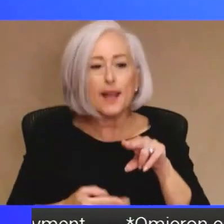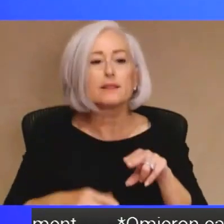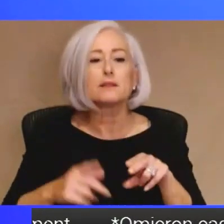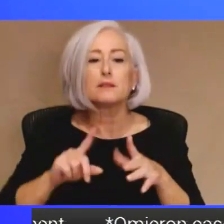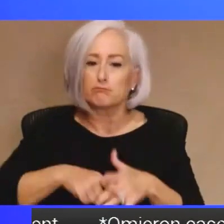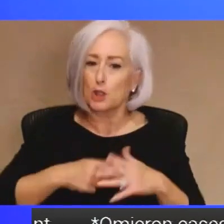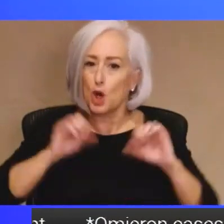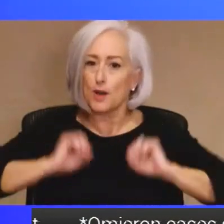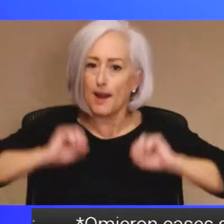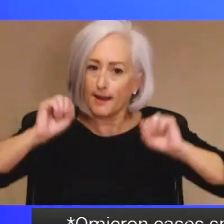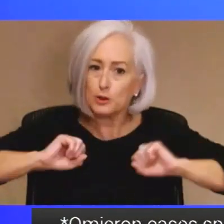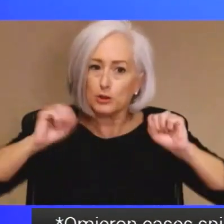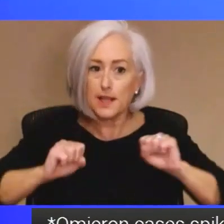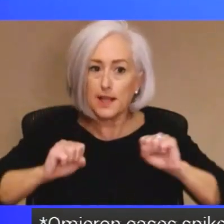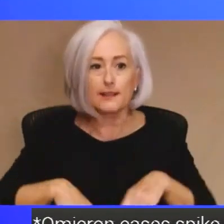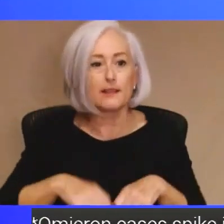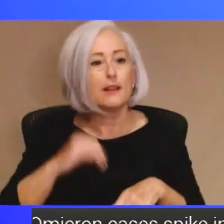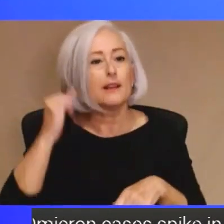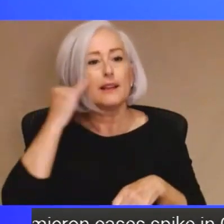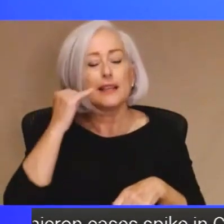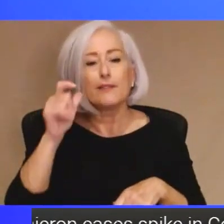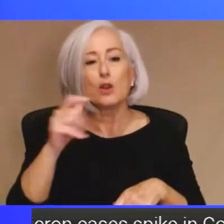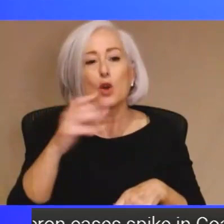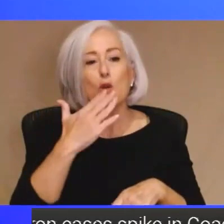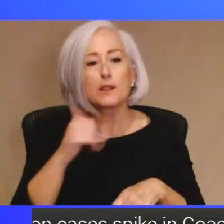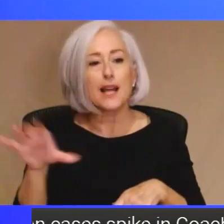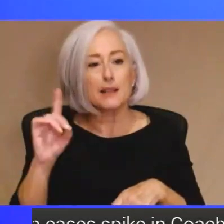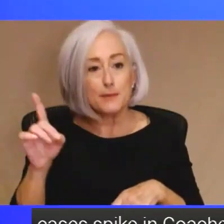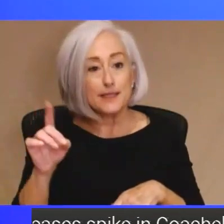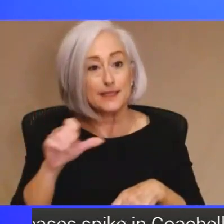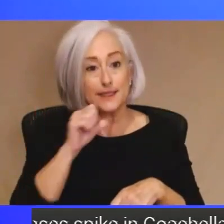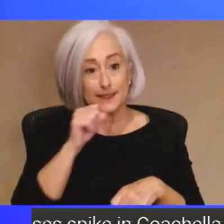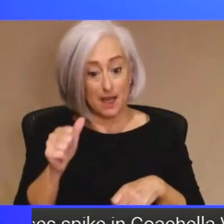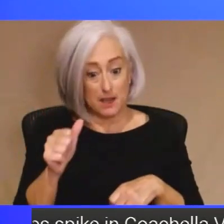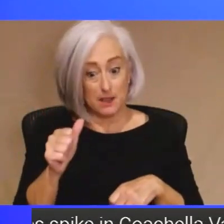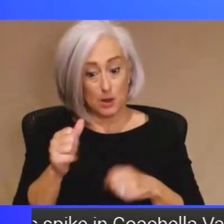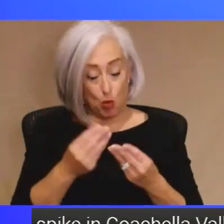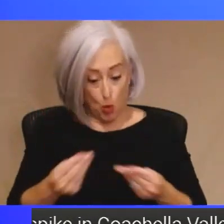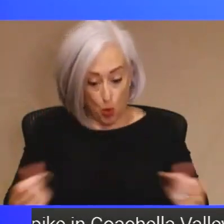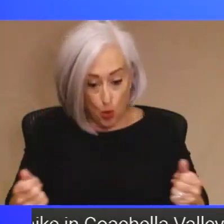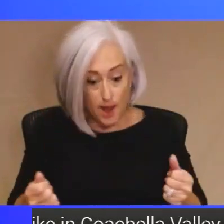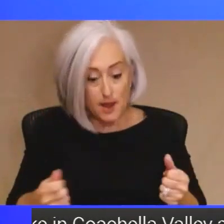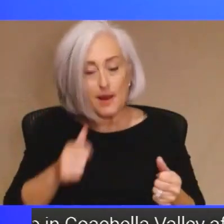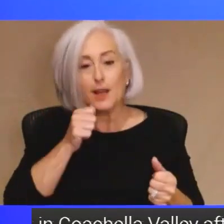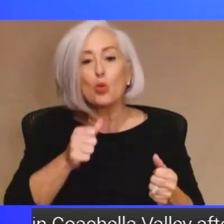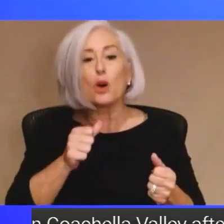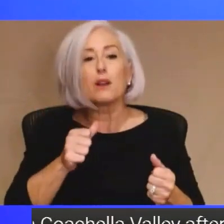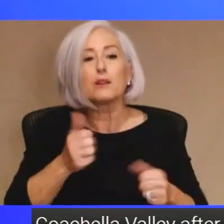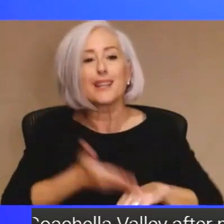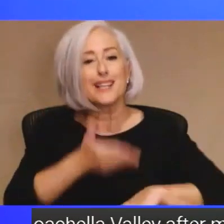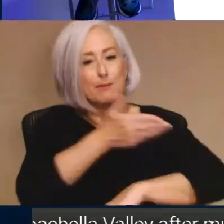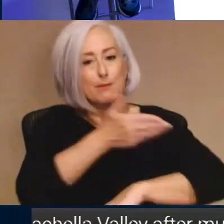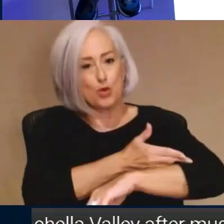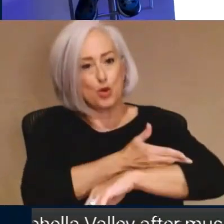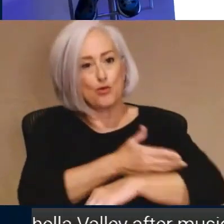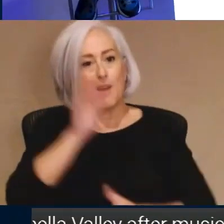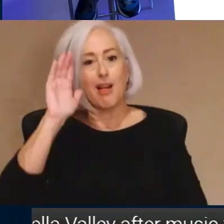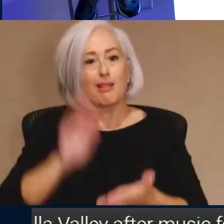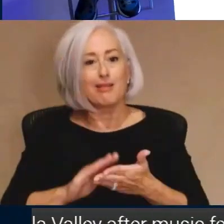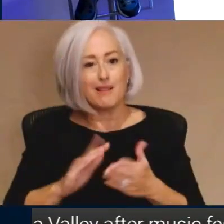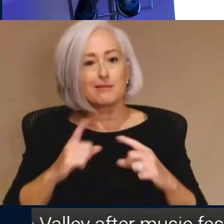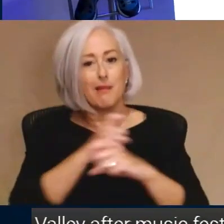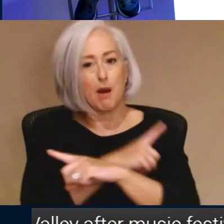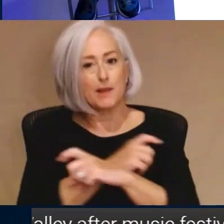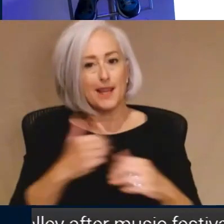that if your diabetes doesn't go away, it's going to get much better and you're going to be at less risk for complications. I love that positive message. Be your own